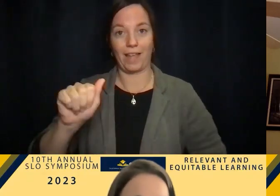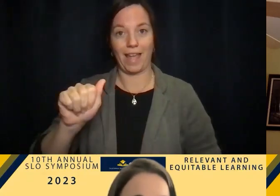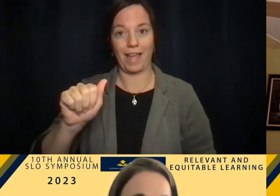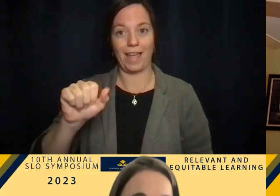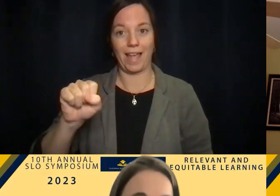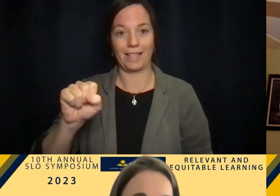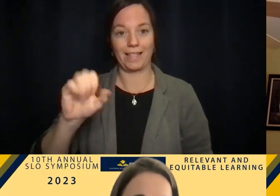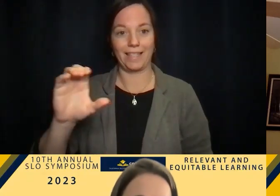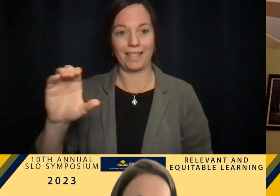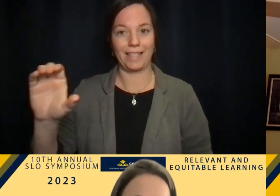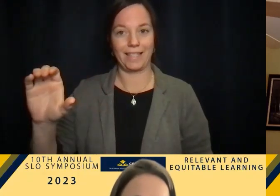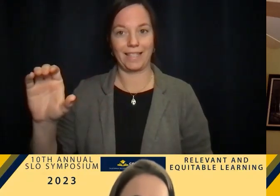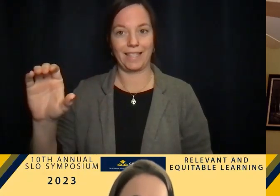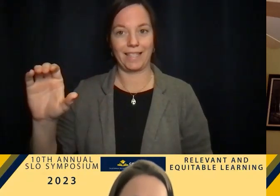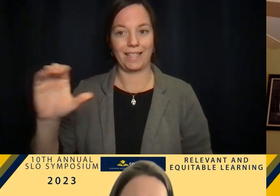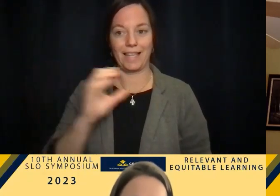ASCCC.